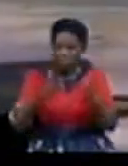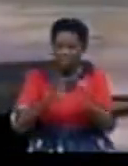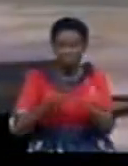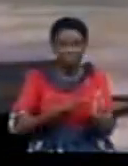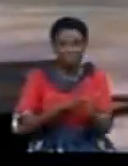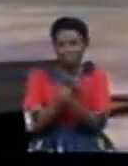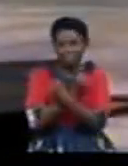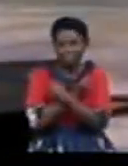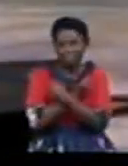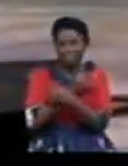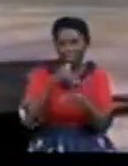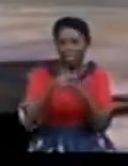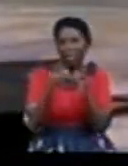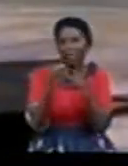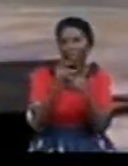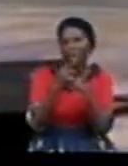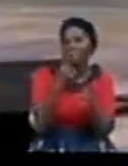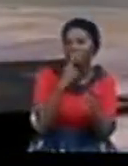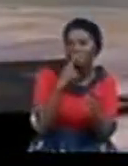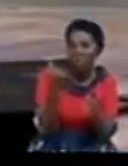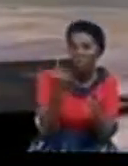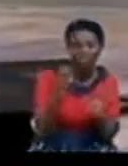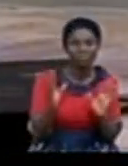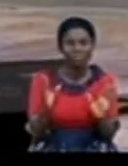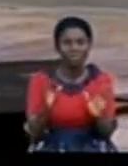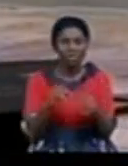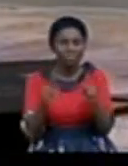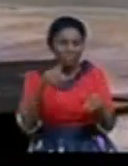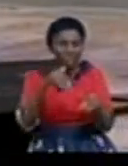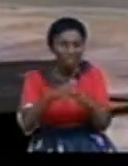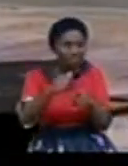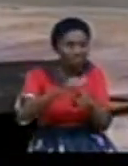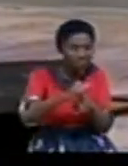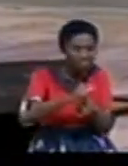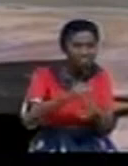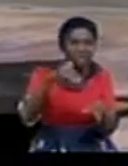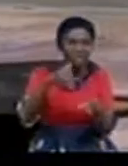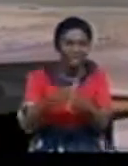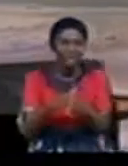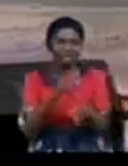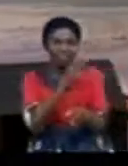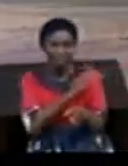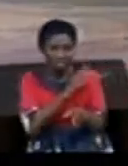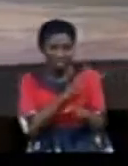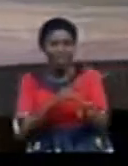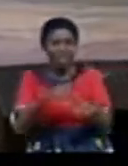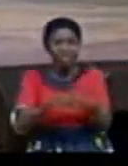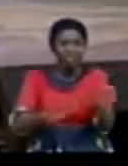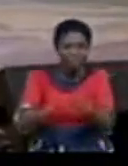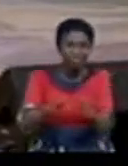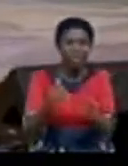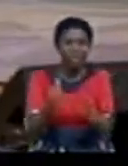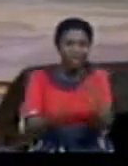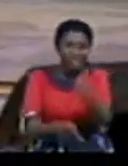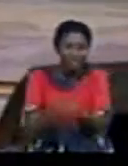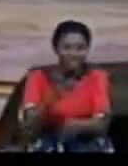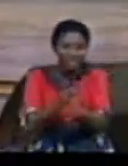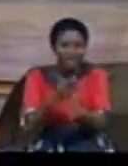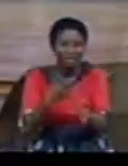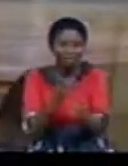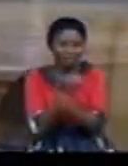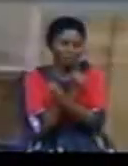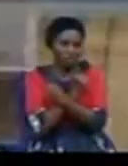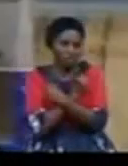in deed and in truth. A kind of love, agape love, the love of God in